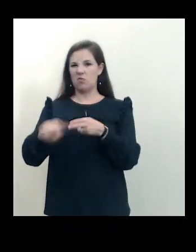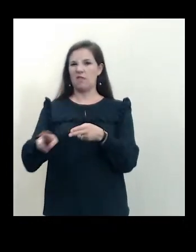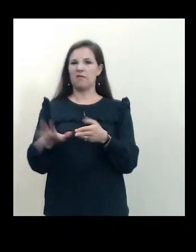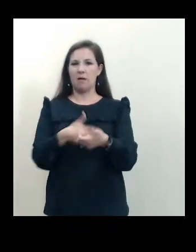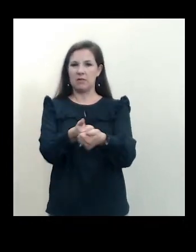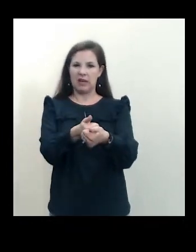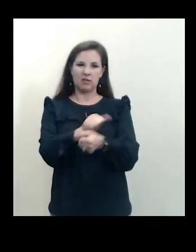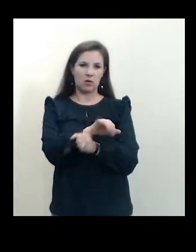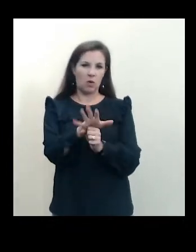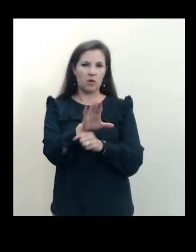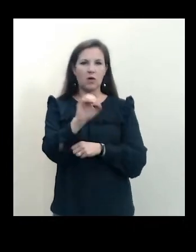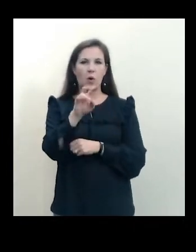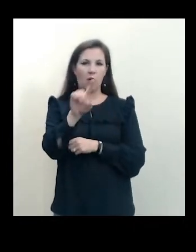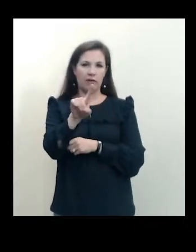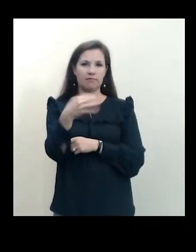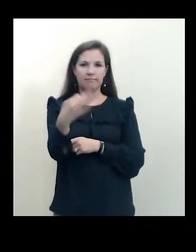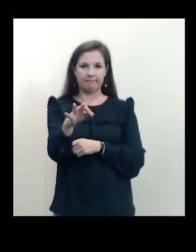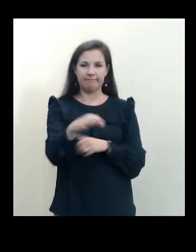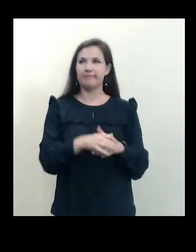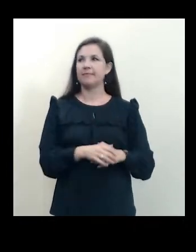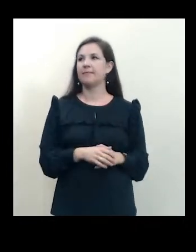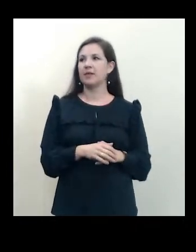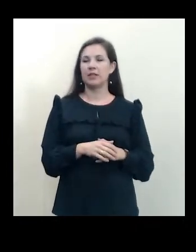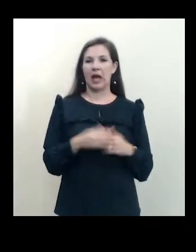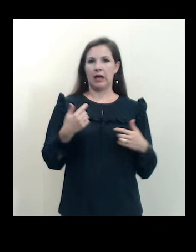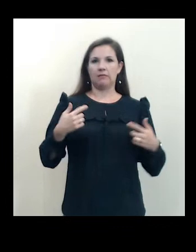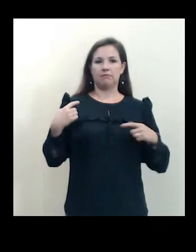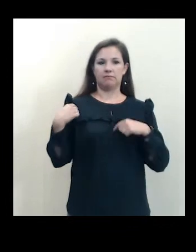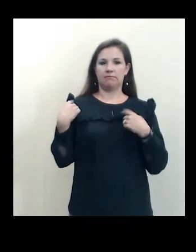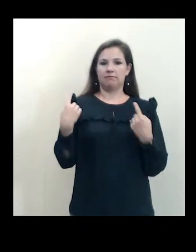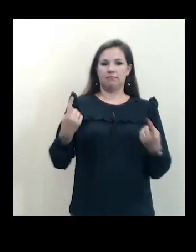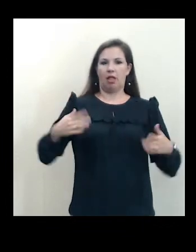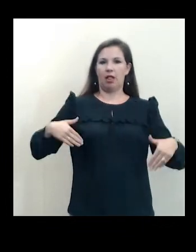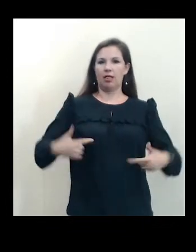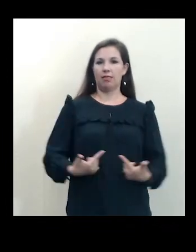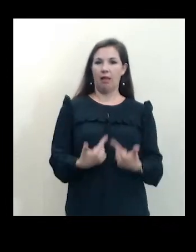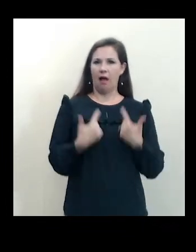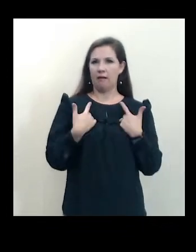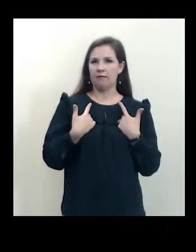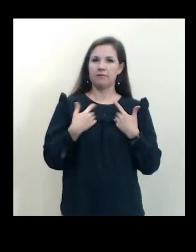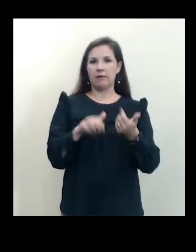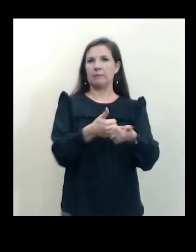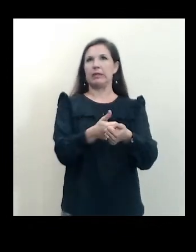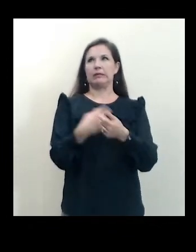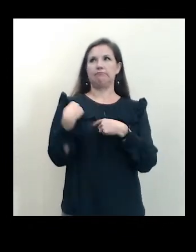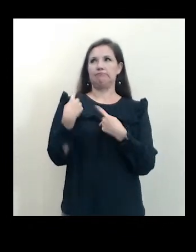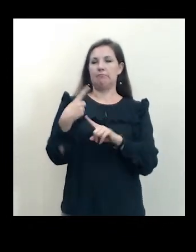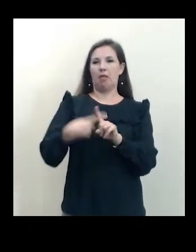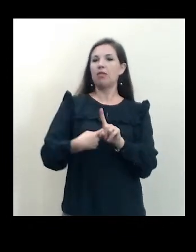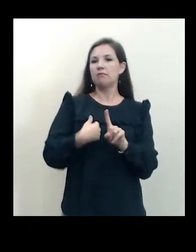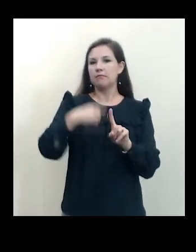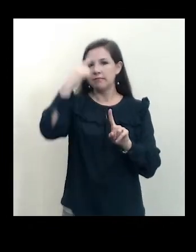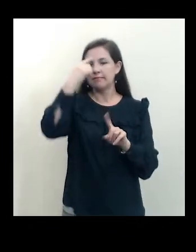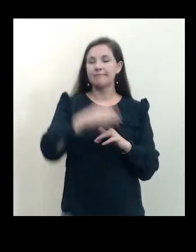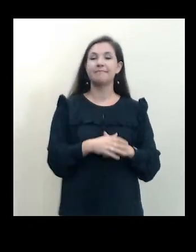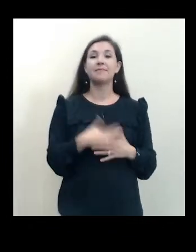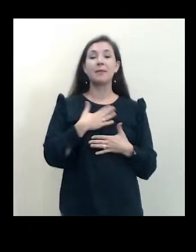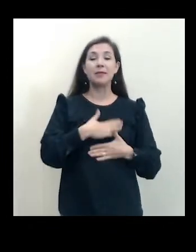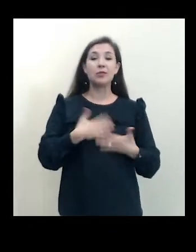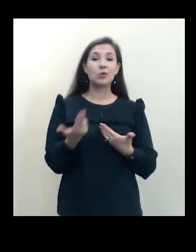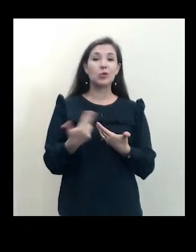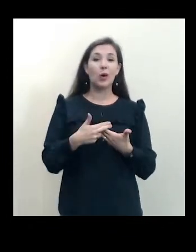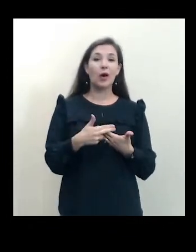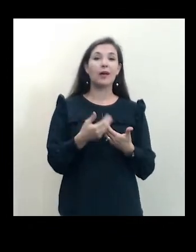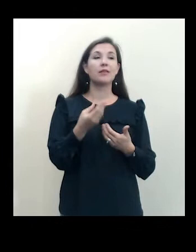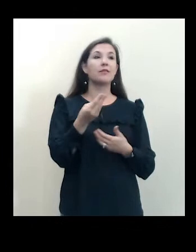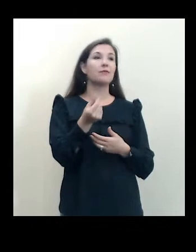for COVID-19. I have not had an update in person in quite some time, about a month, I think, or so. Pleased to be joined by a few